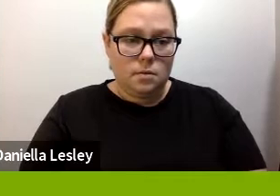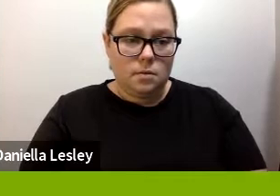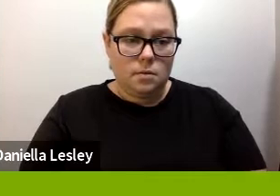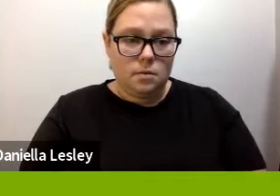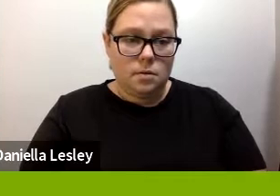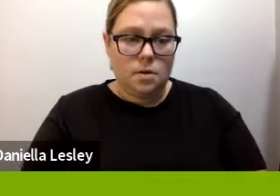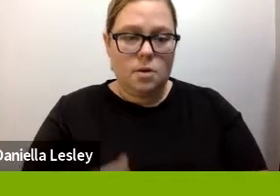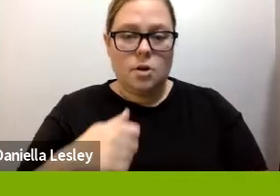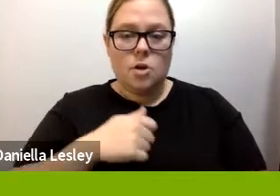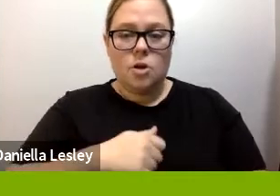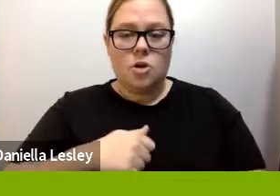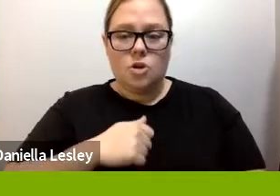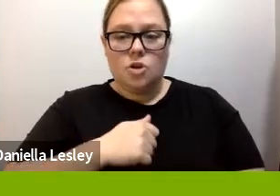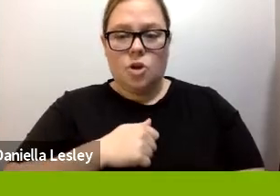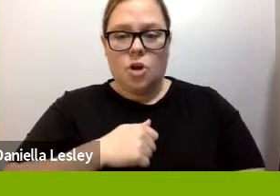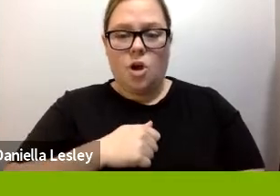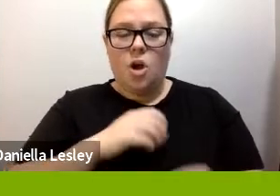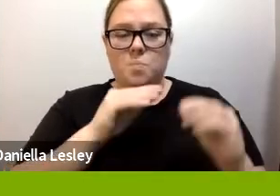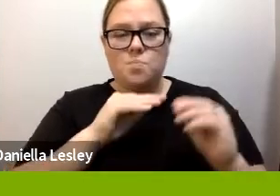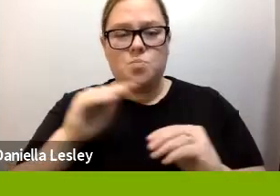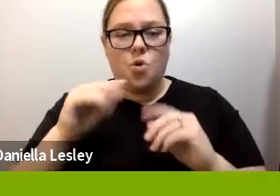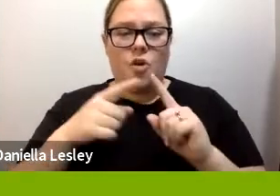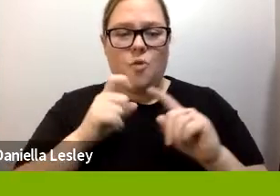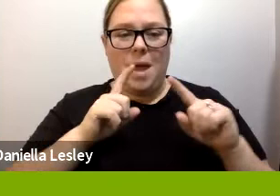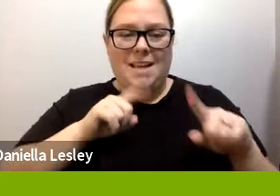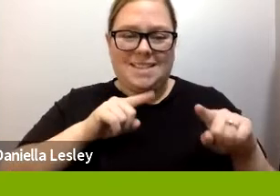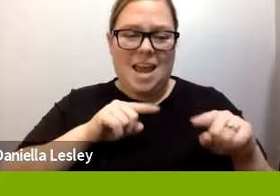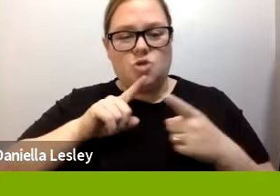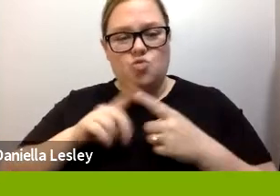Sorry, we are just moving him from the attendee to the presenter. Sorry.